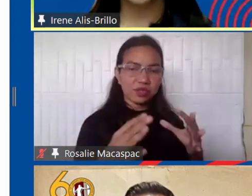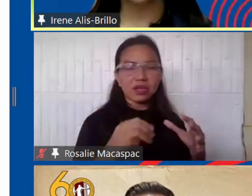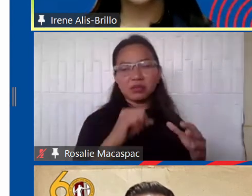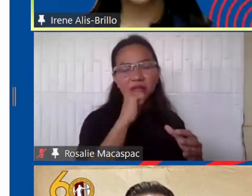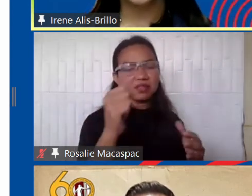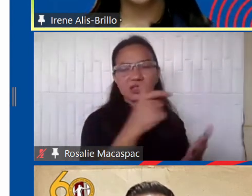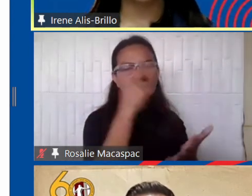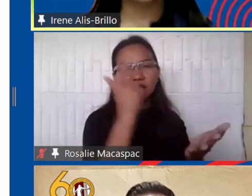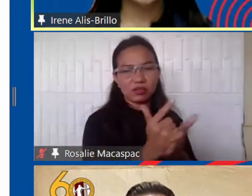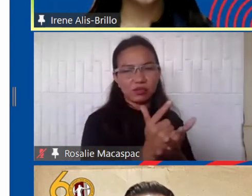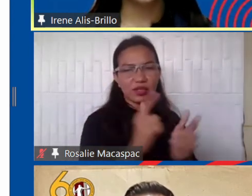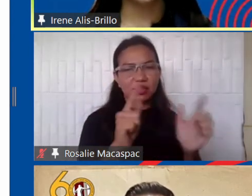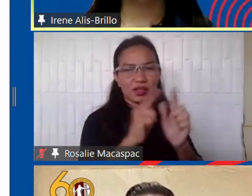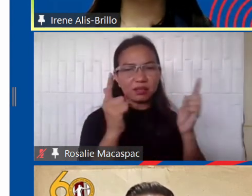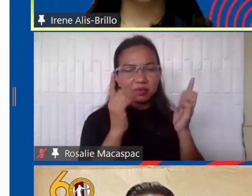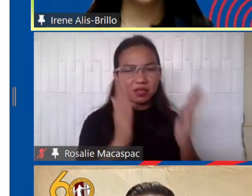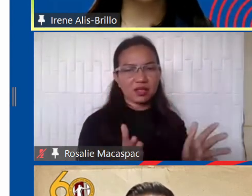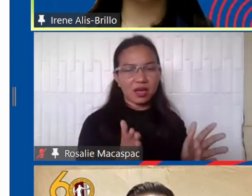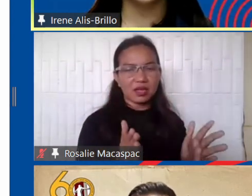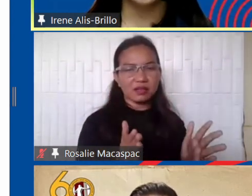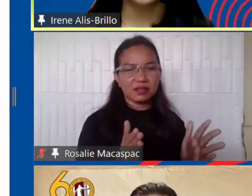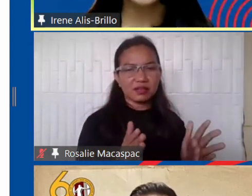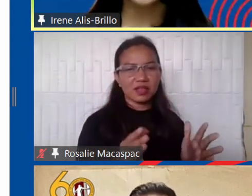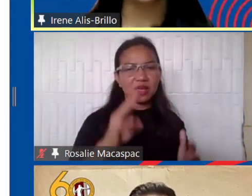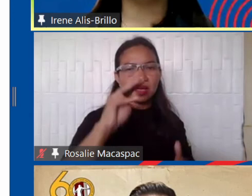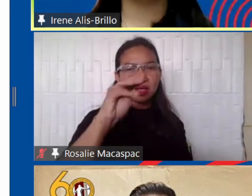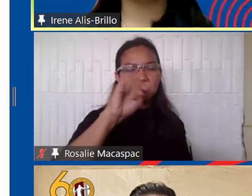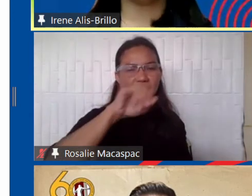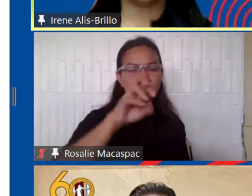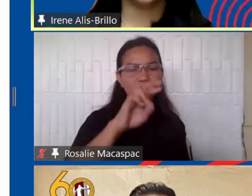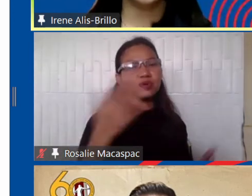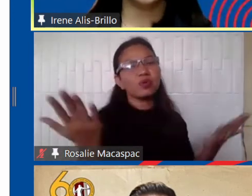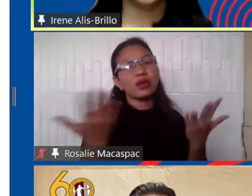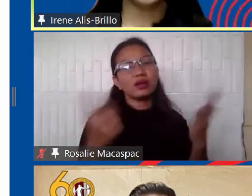of library science major? Where should I start?